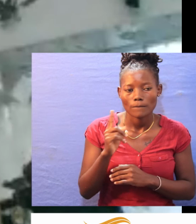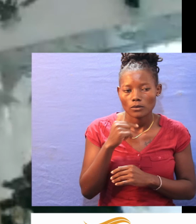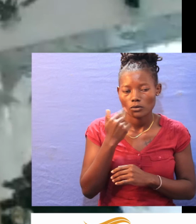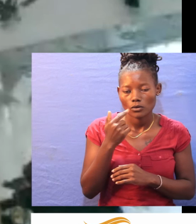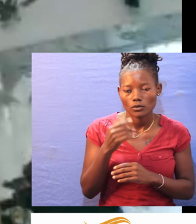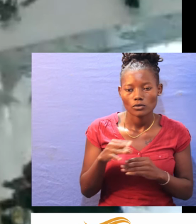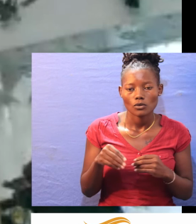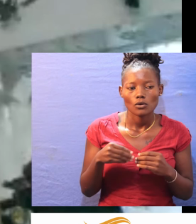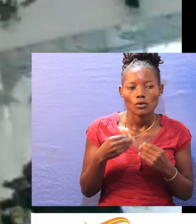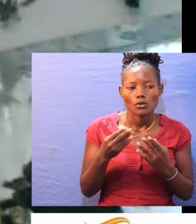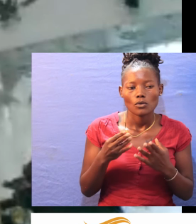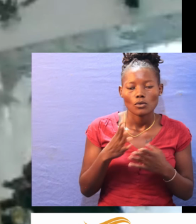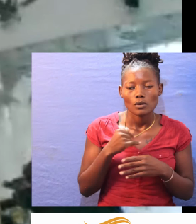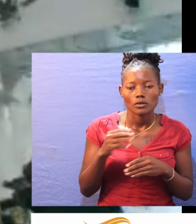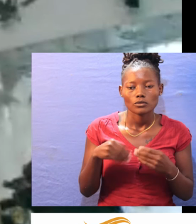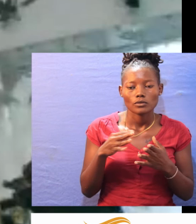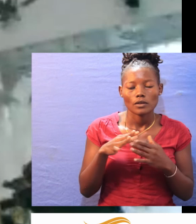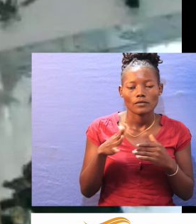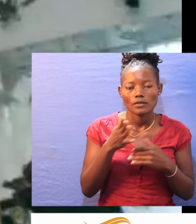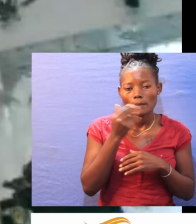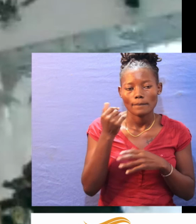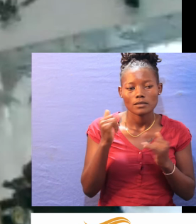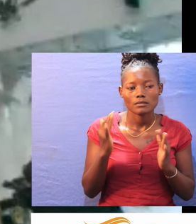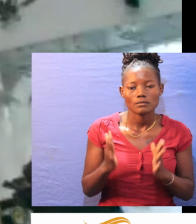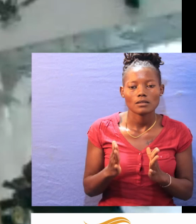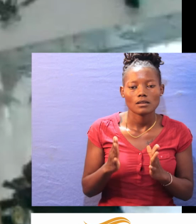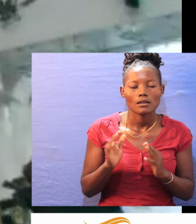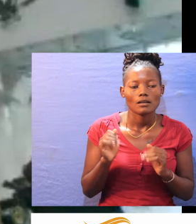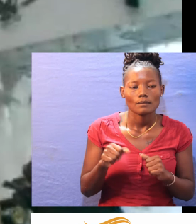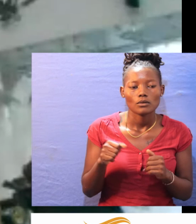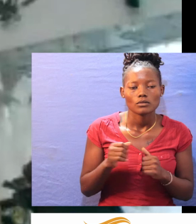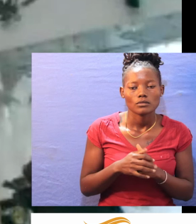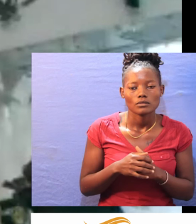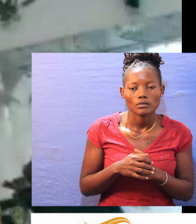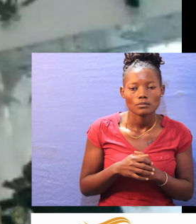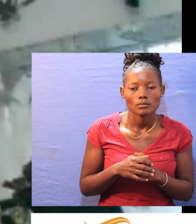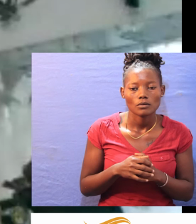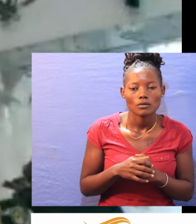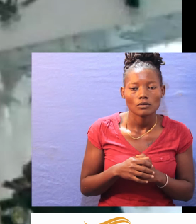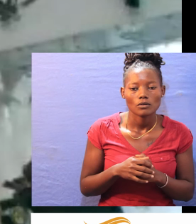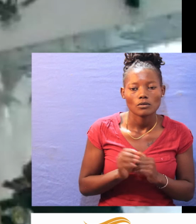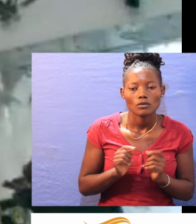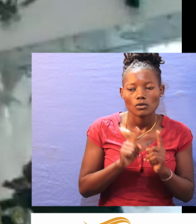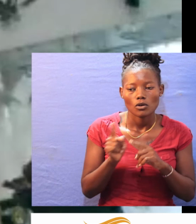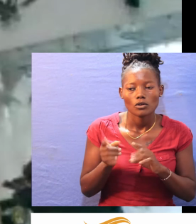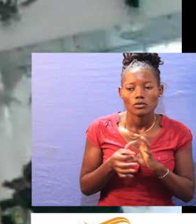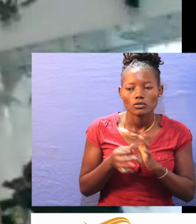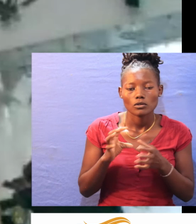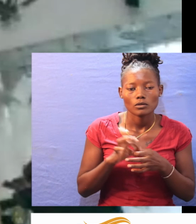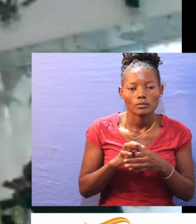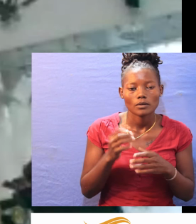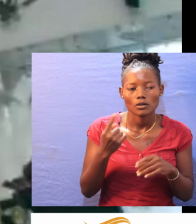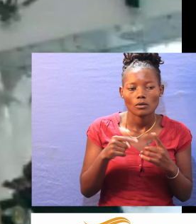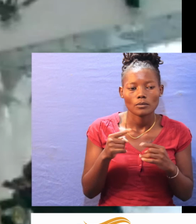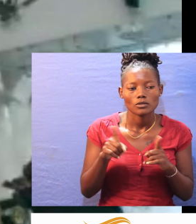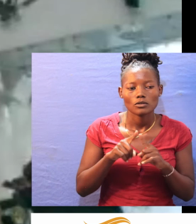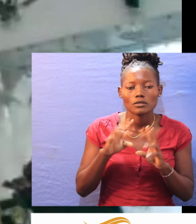best athletes possible. Wanted to have athletes go to the Olympic Games, to go to World